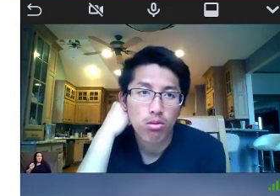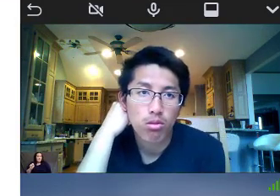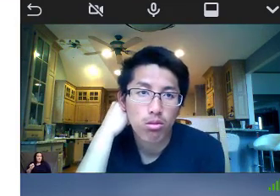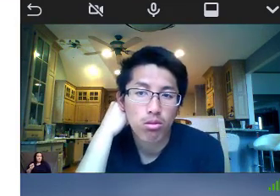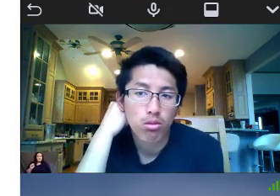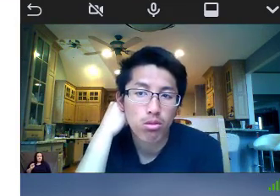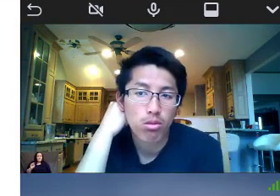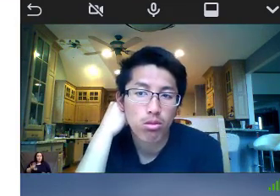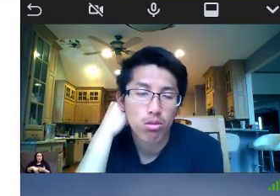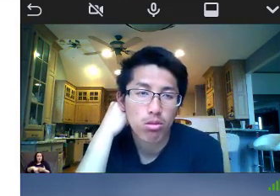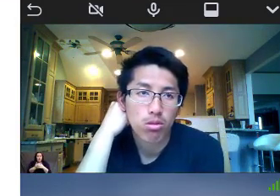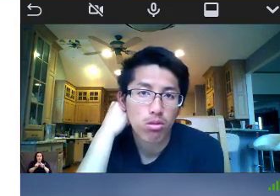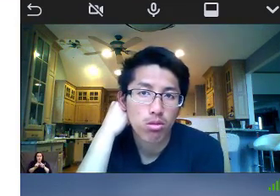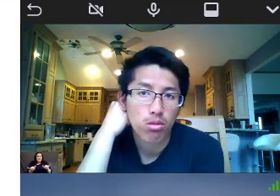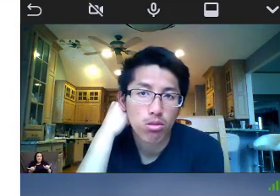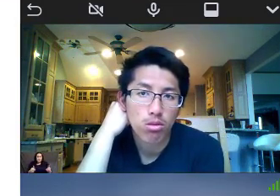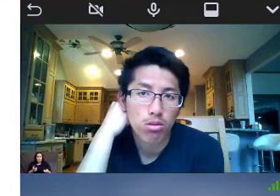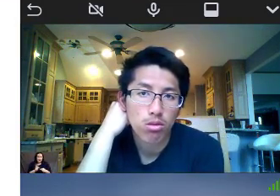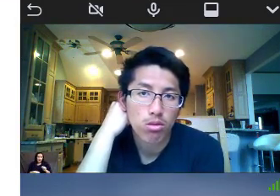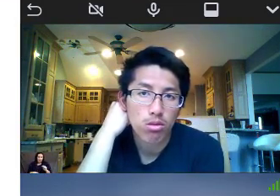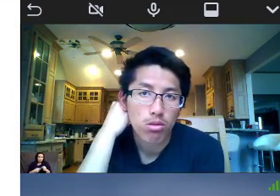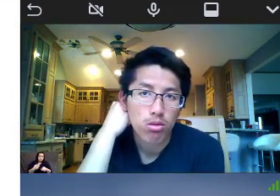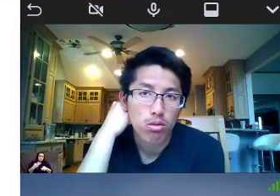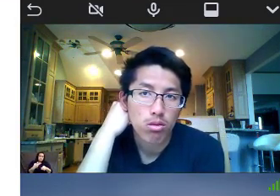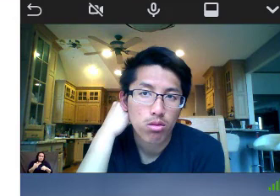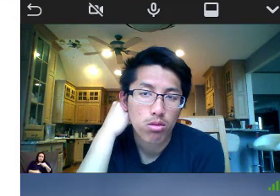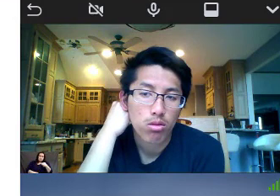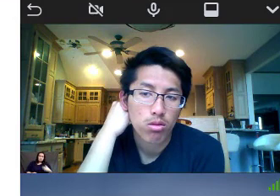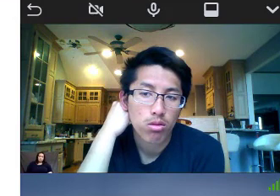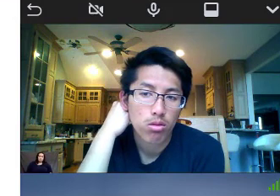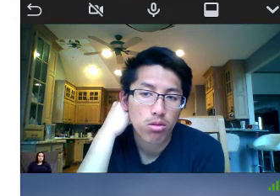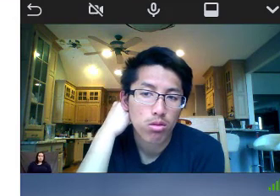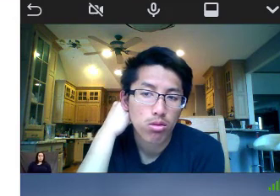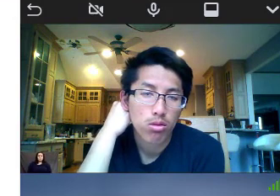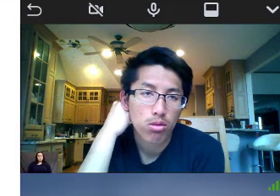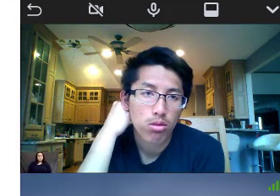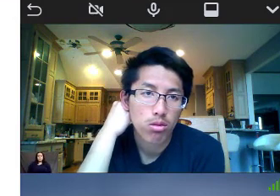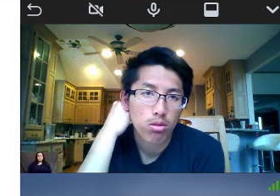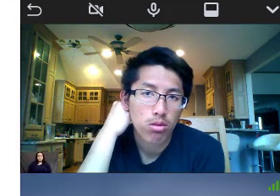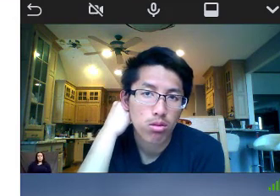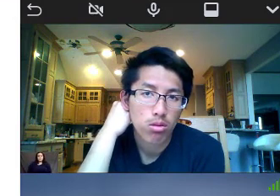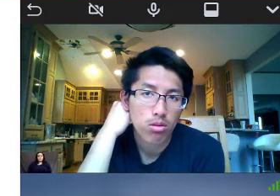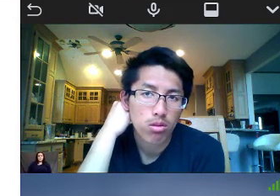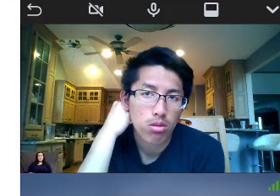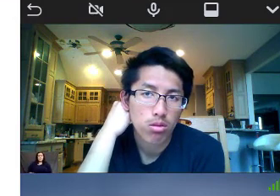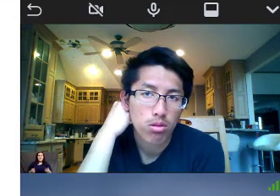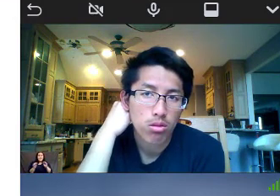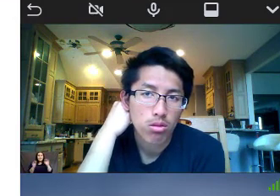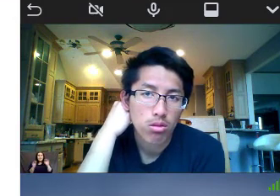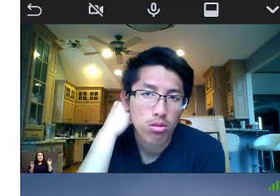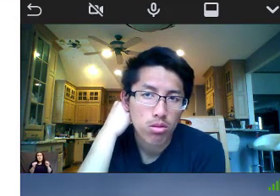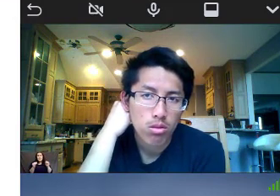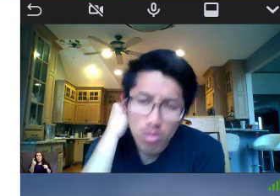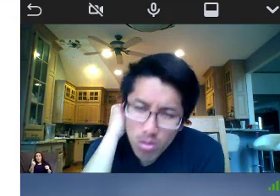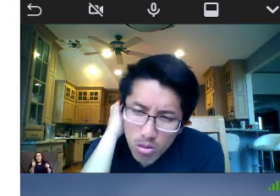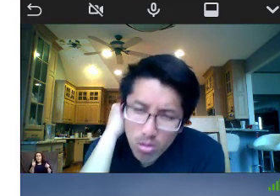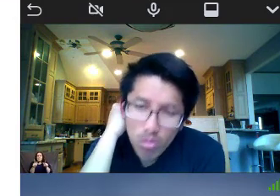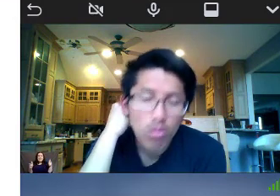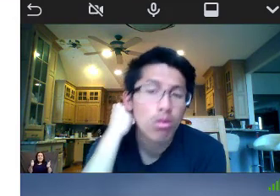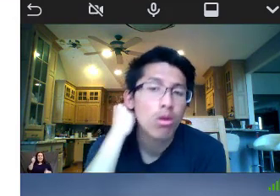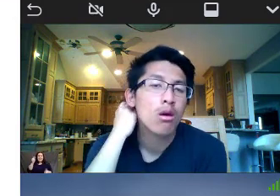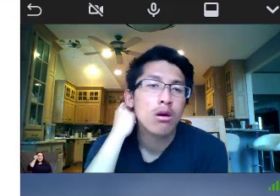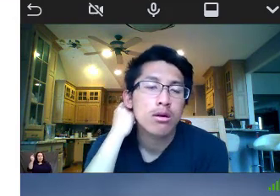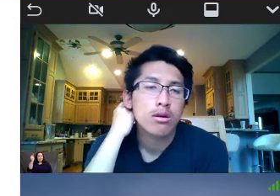Right, and it's sort of ultimately because we don't have something like a grand unified theory of physics, right? So